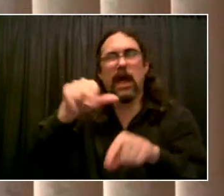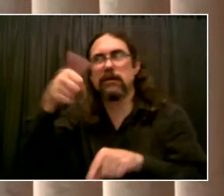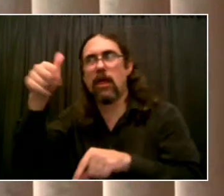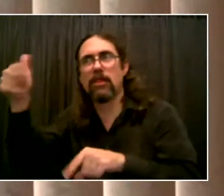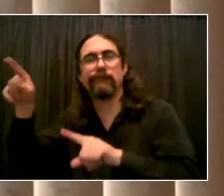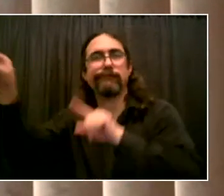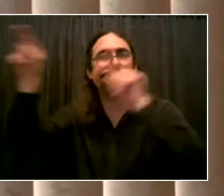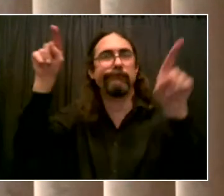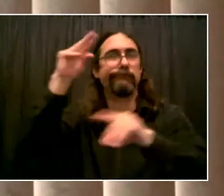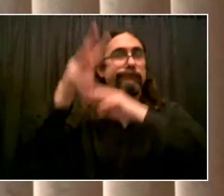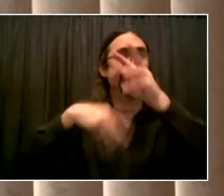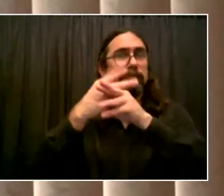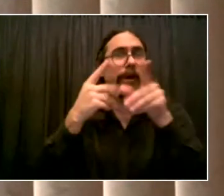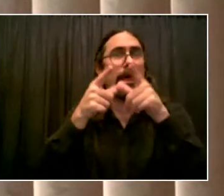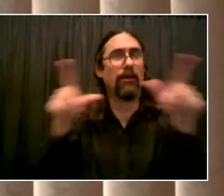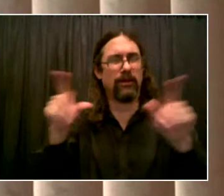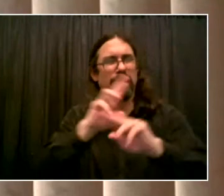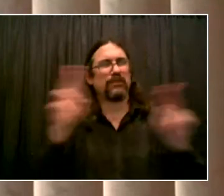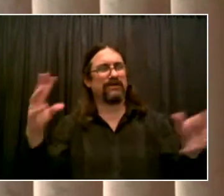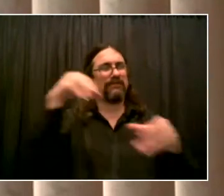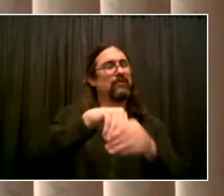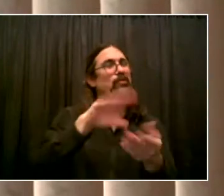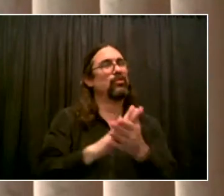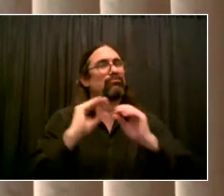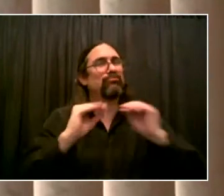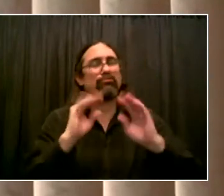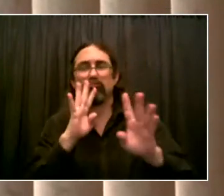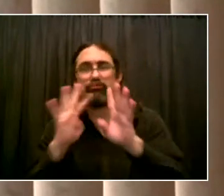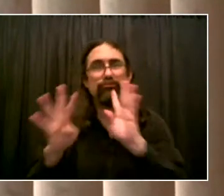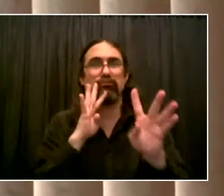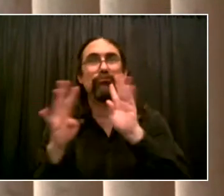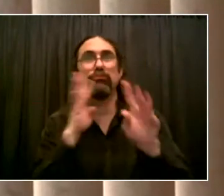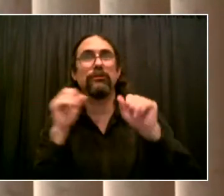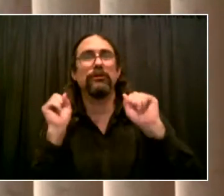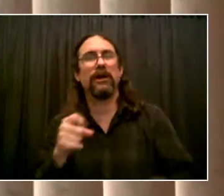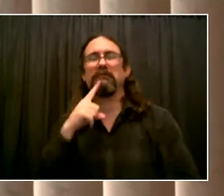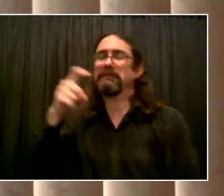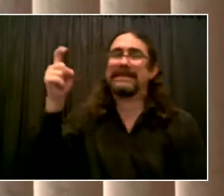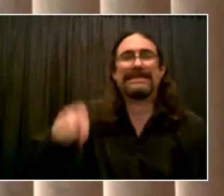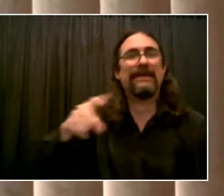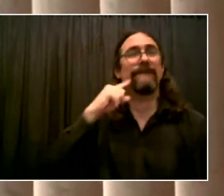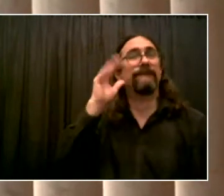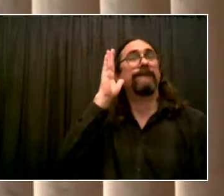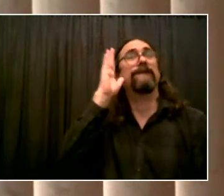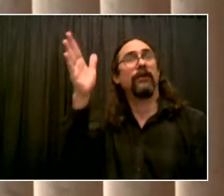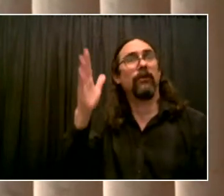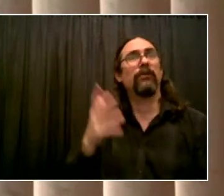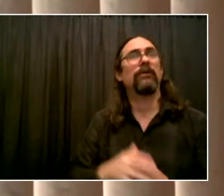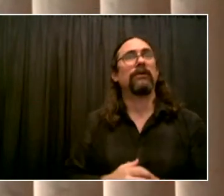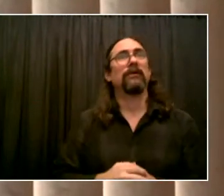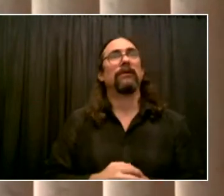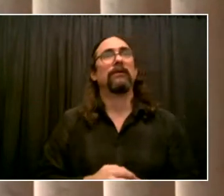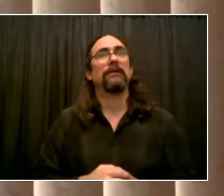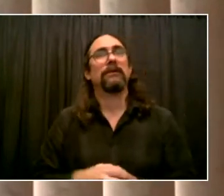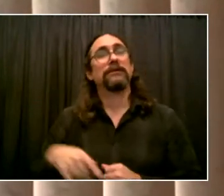Remember, the teachers of today will be our school leaders and chancellors of tomorrow. So we're building a pipeline of talent right here in